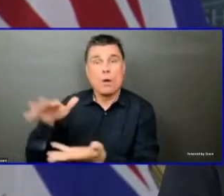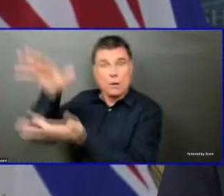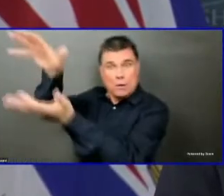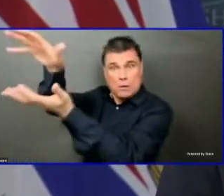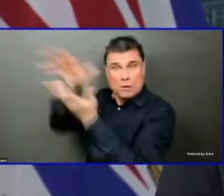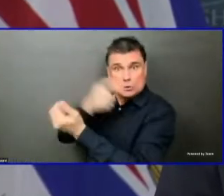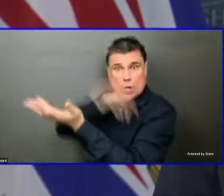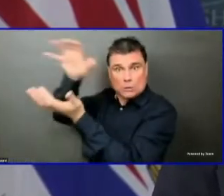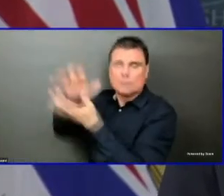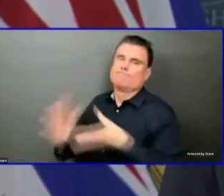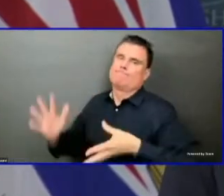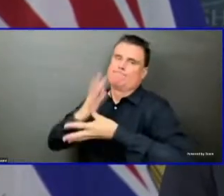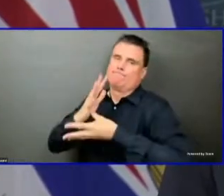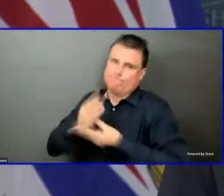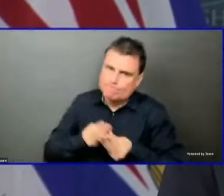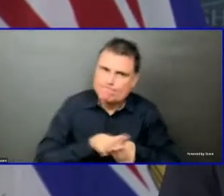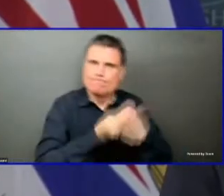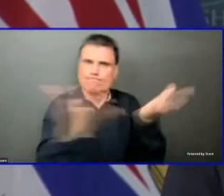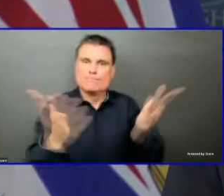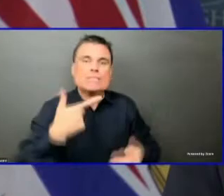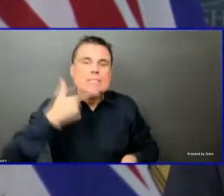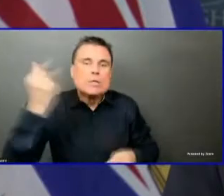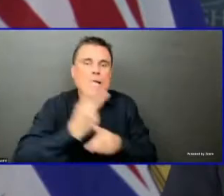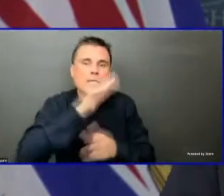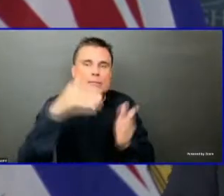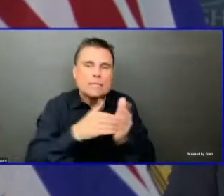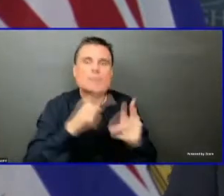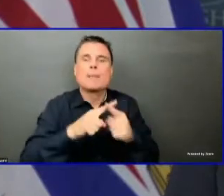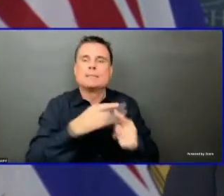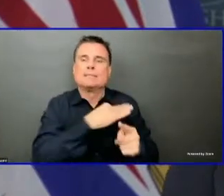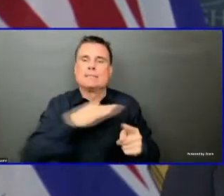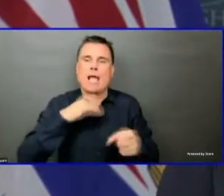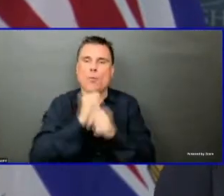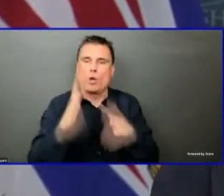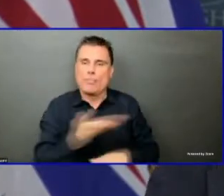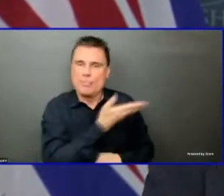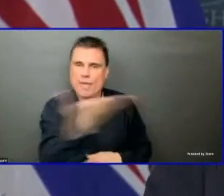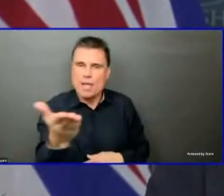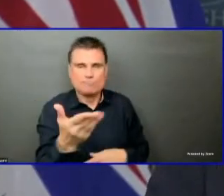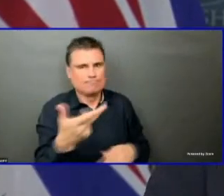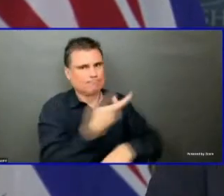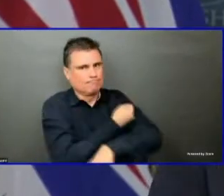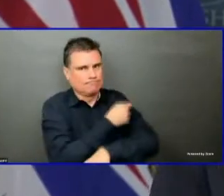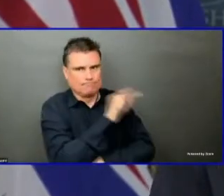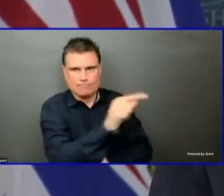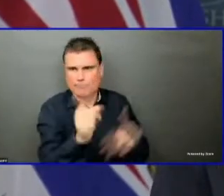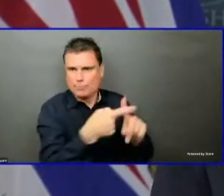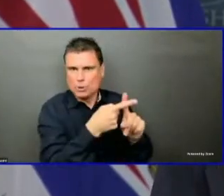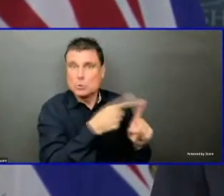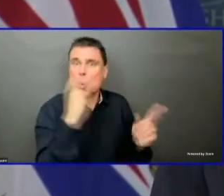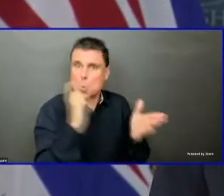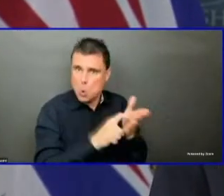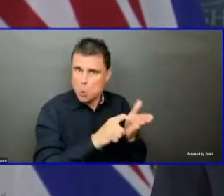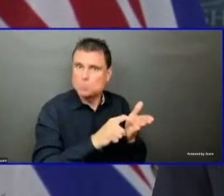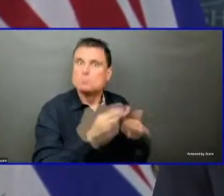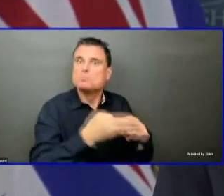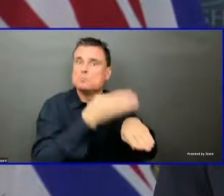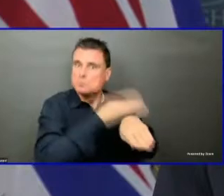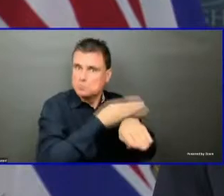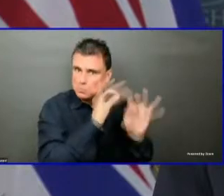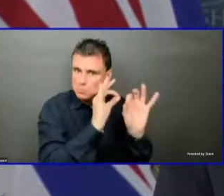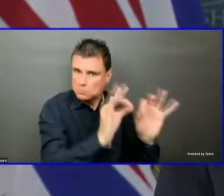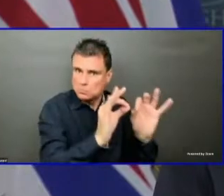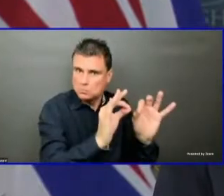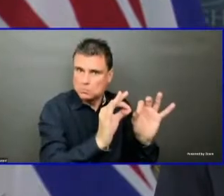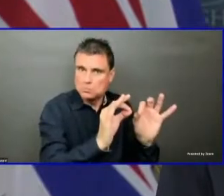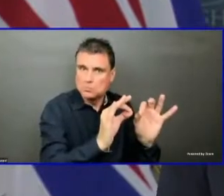But the expectation on that plan right now, Dr. Henry just talked about other vaccines in addition to Moderna and Pfizer that may